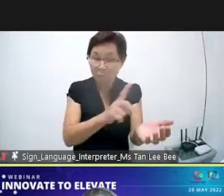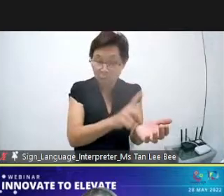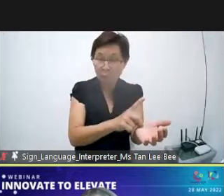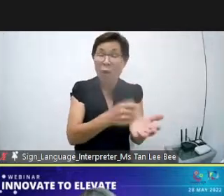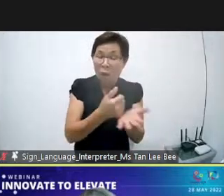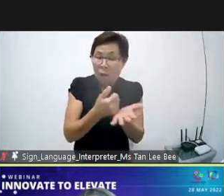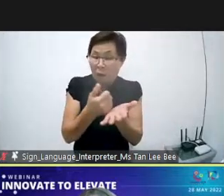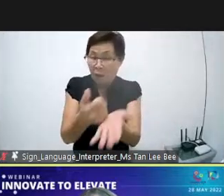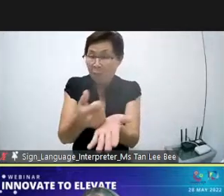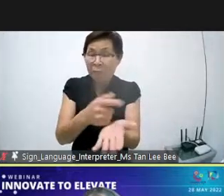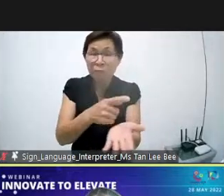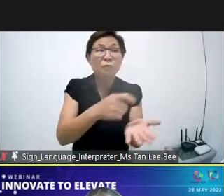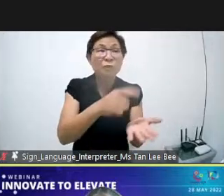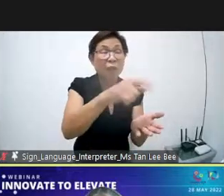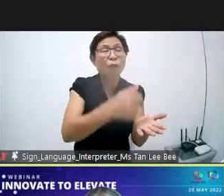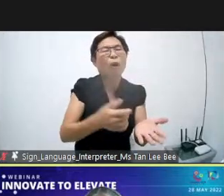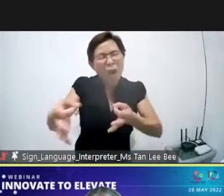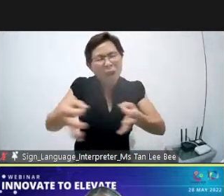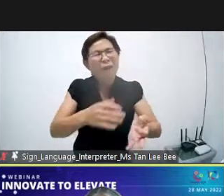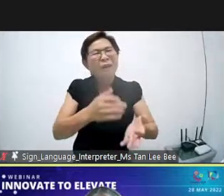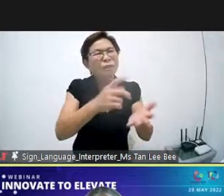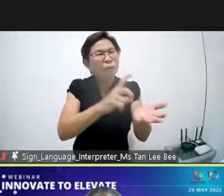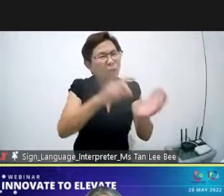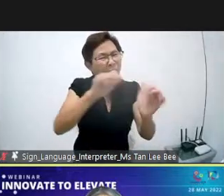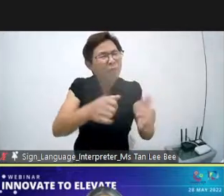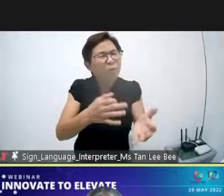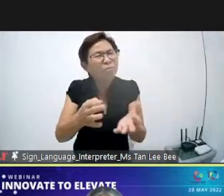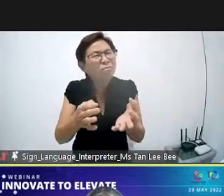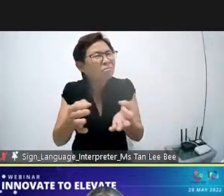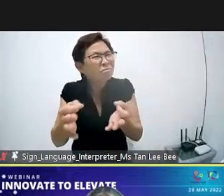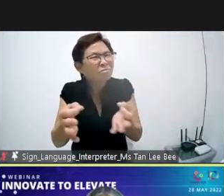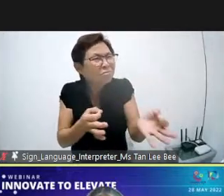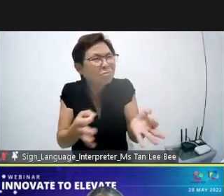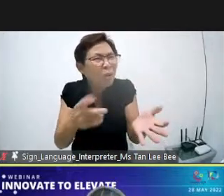all understand what innovation is all about?